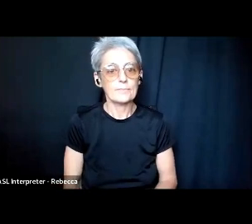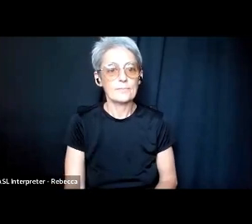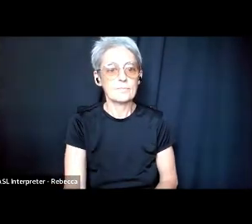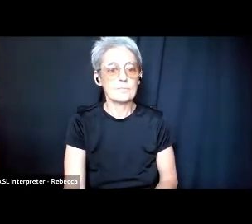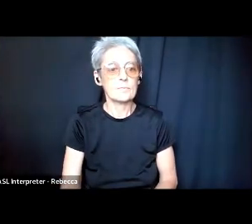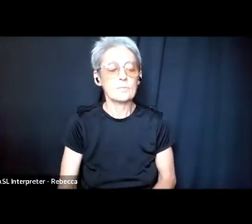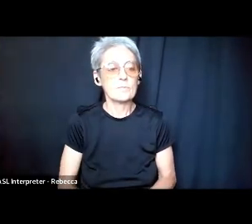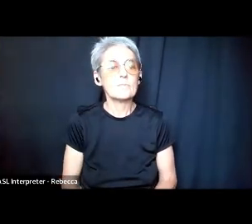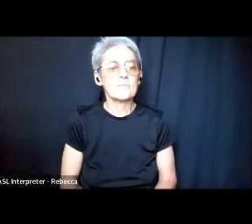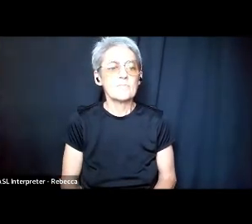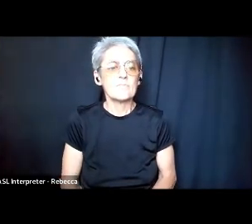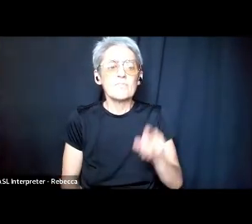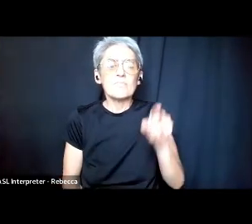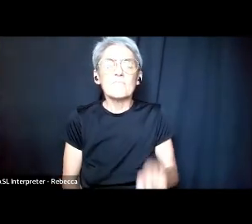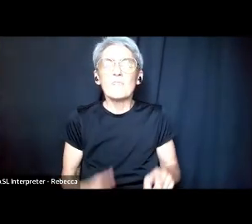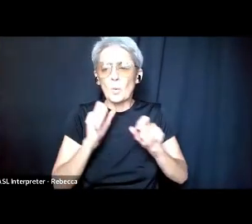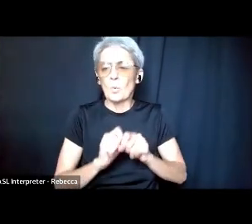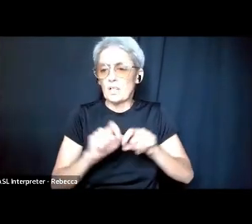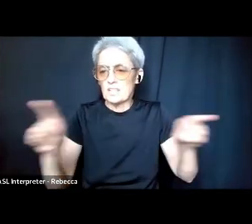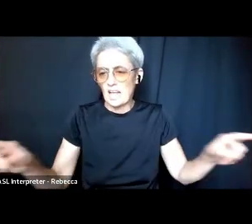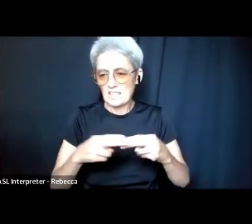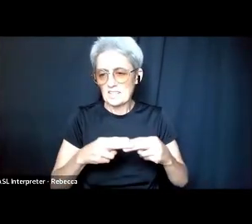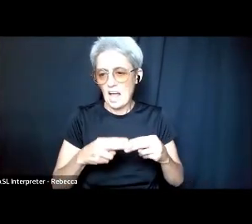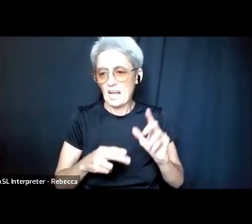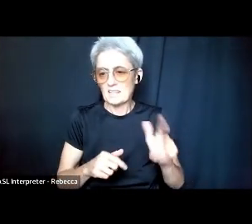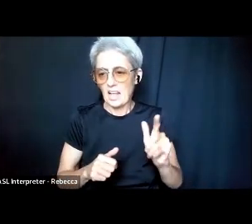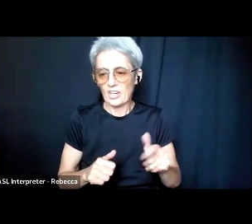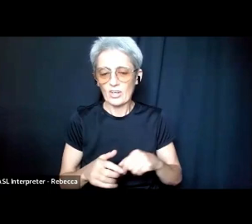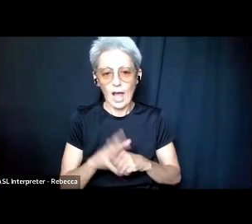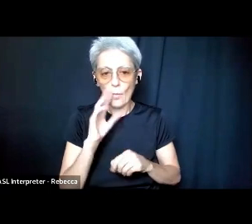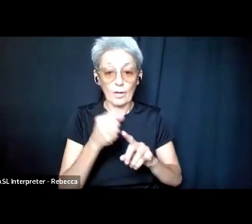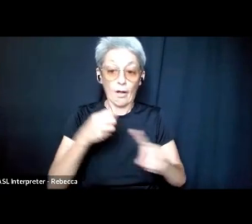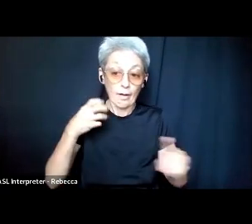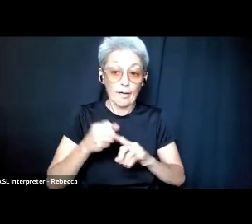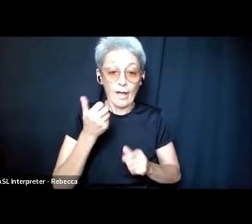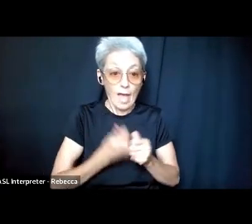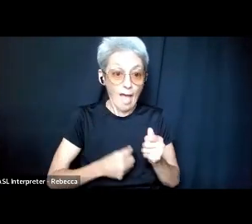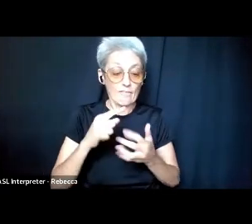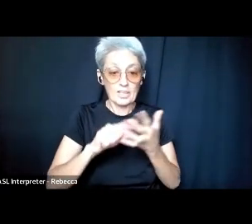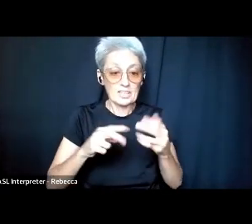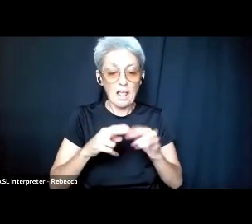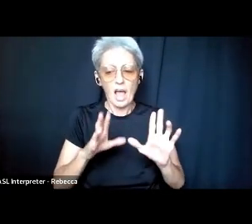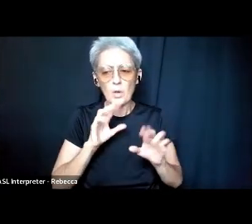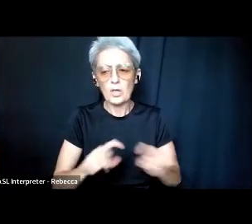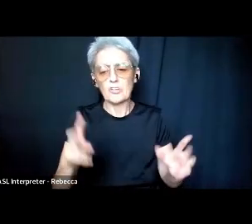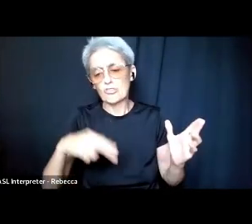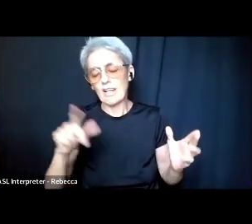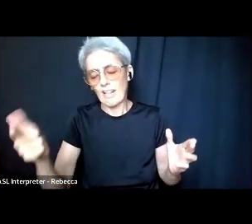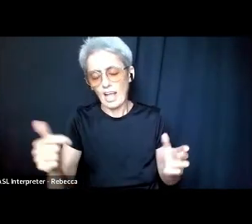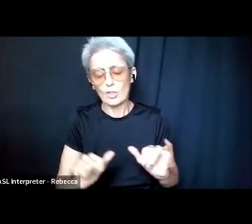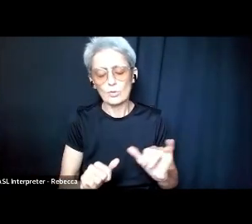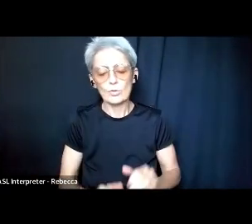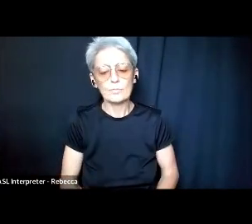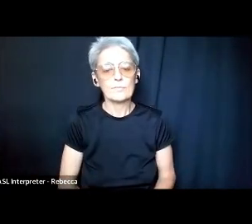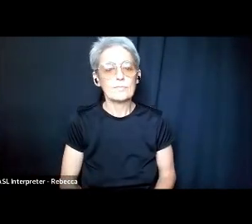get these slides, so I'm not going to spend a lot of time on each one of them. But again, these next